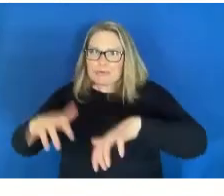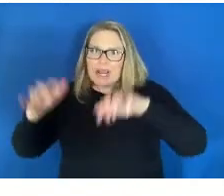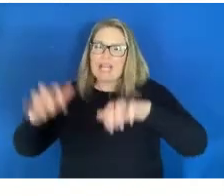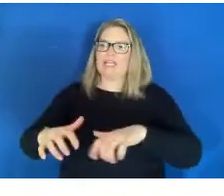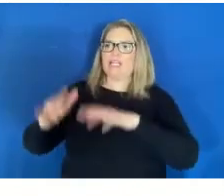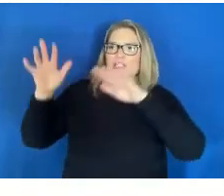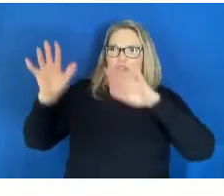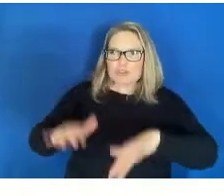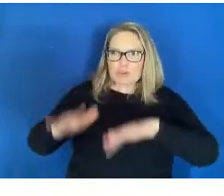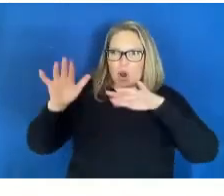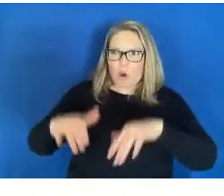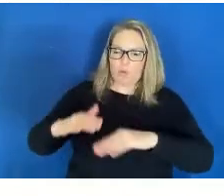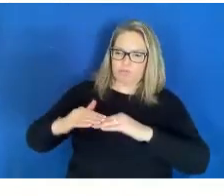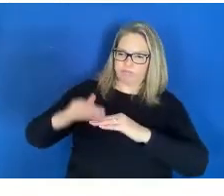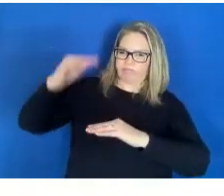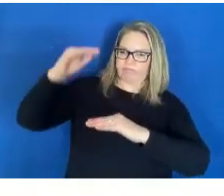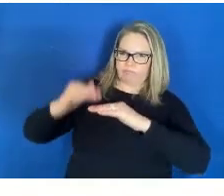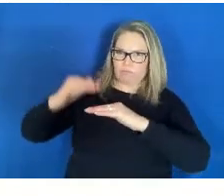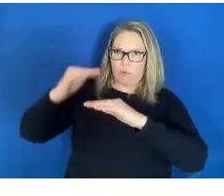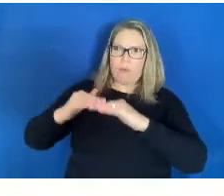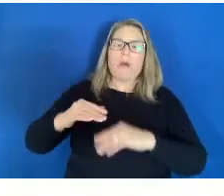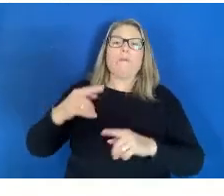depth, and ice movement.